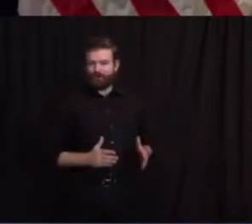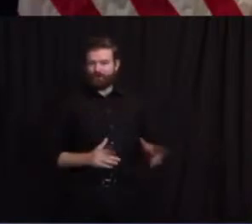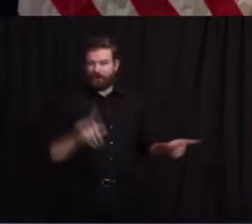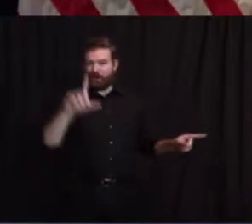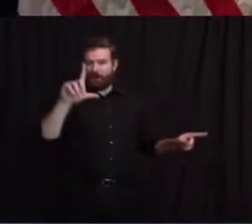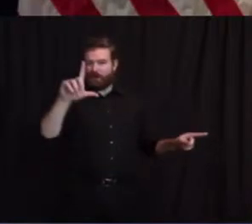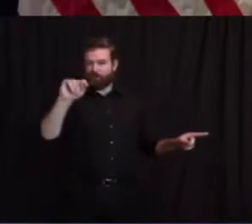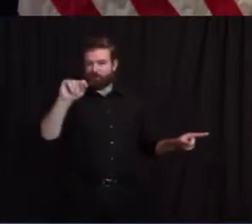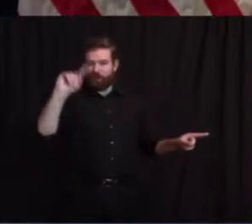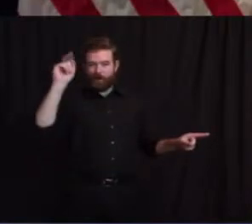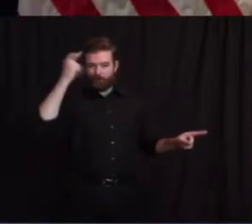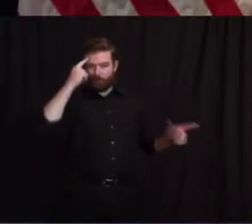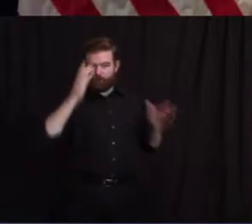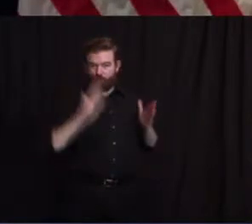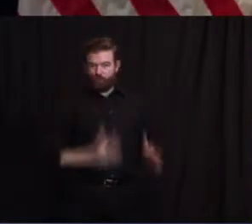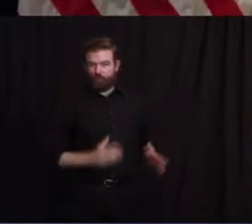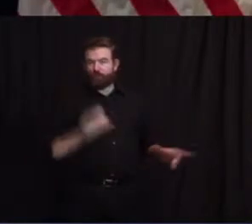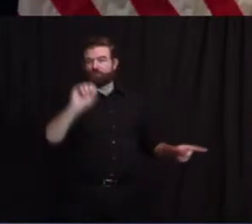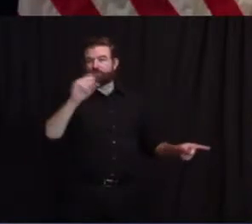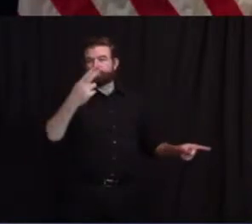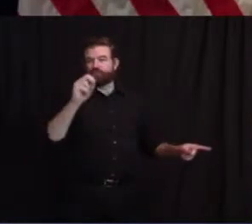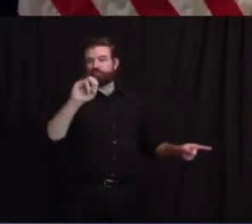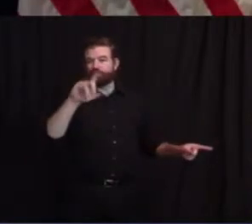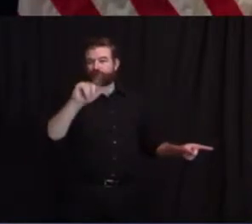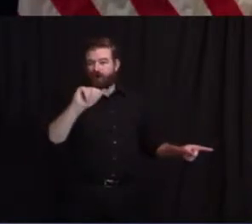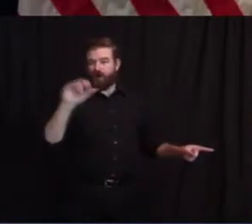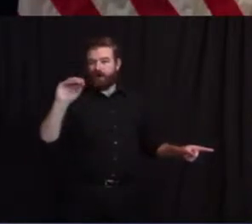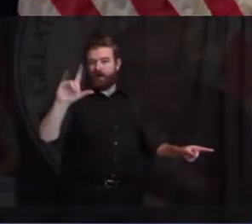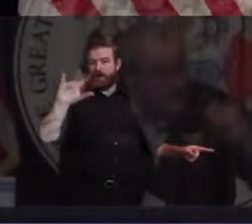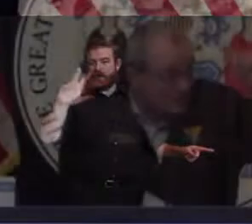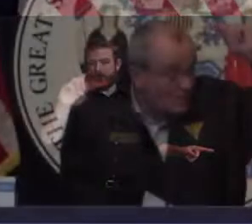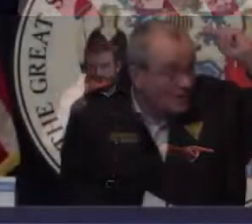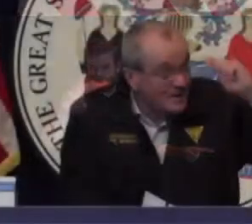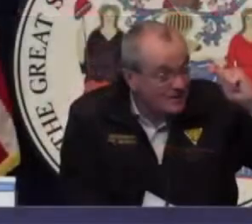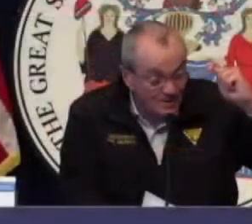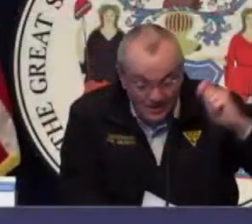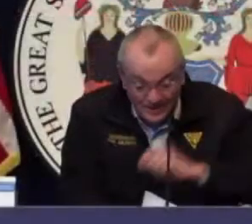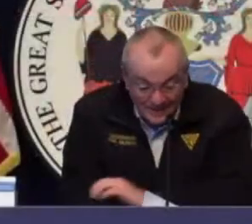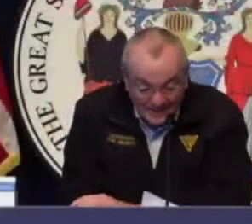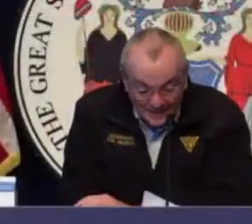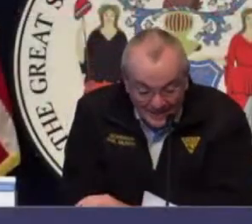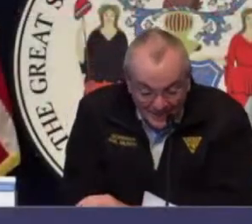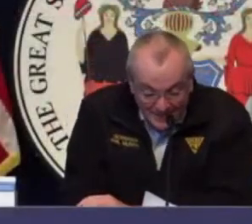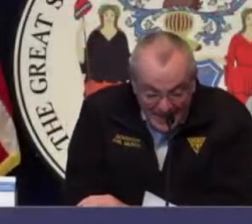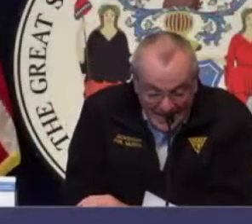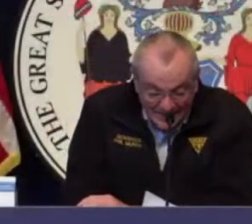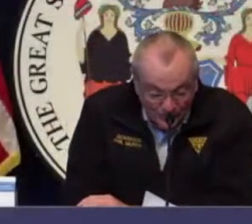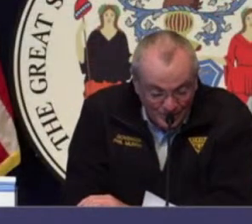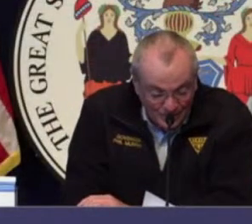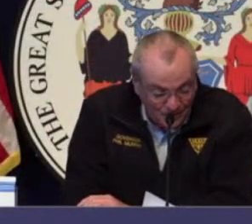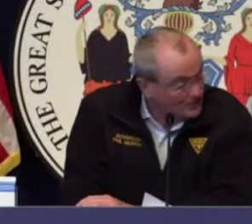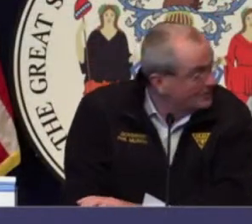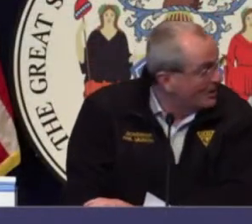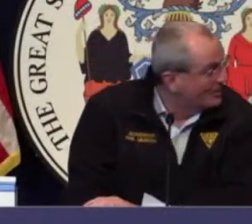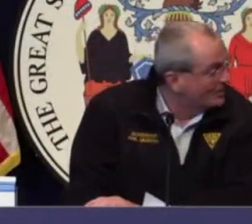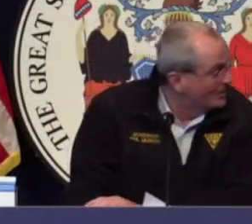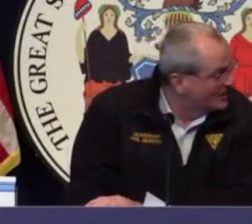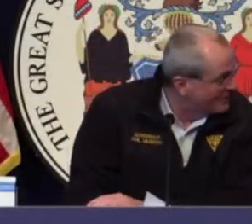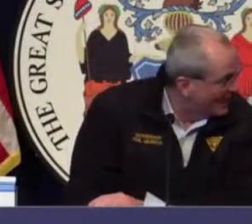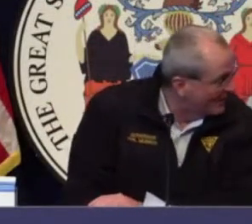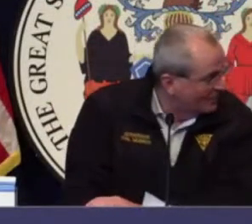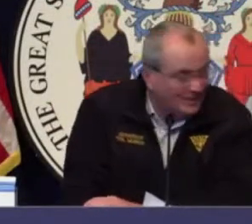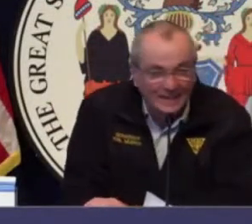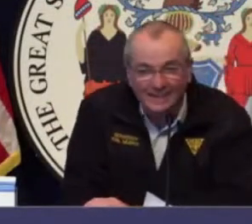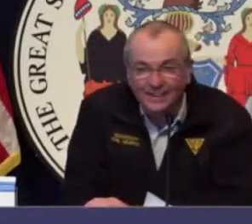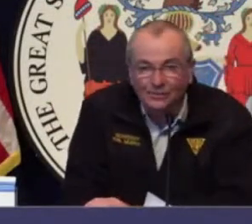her hat as Commissioner of the Department of Community Affairs. As we know, she wears a couple of big hats. And then to the far right,